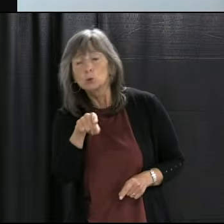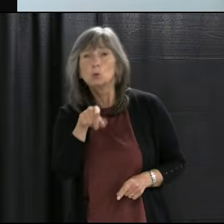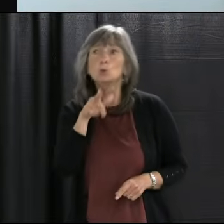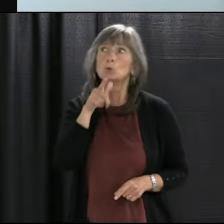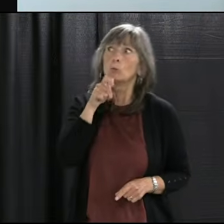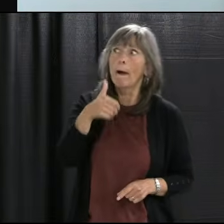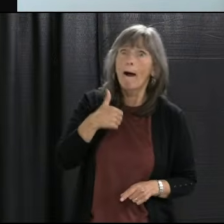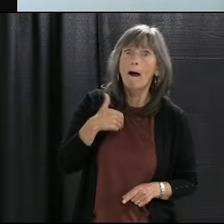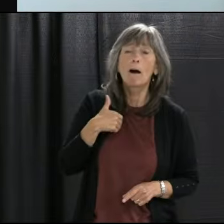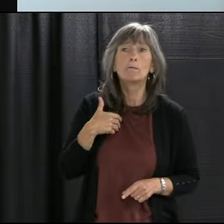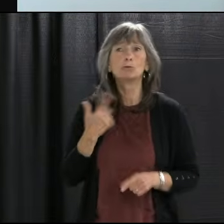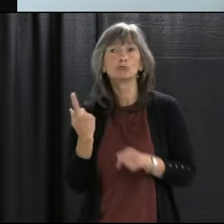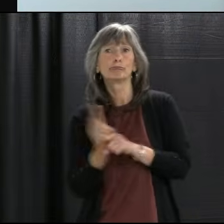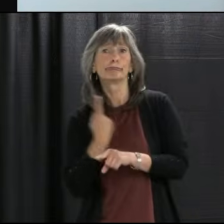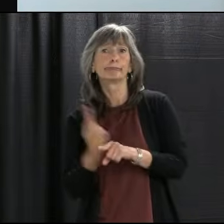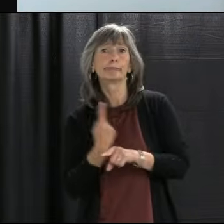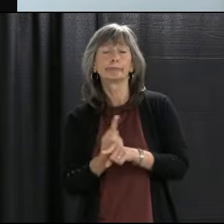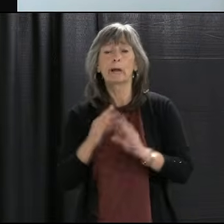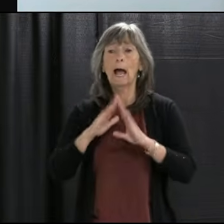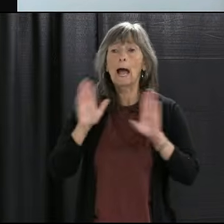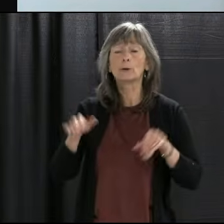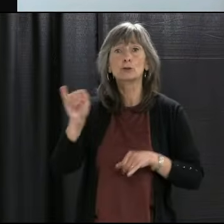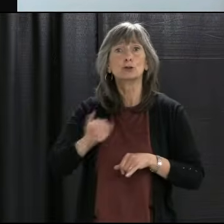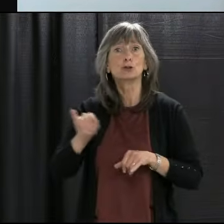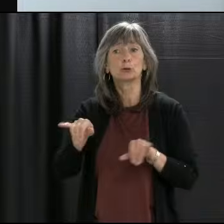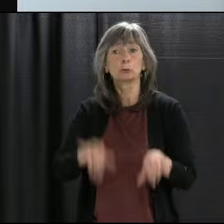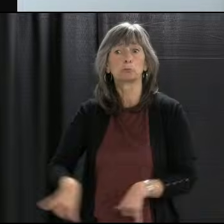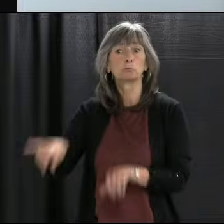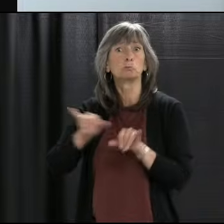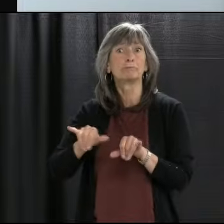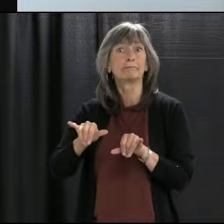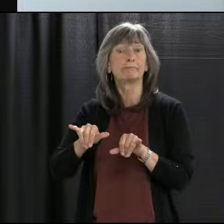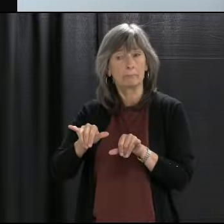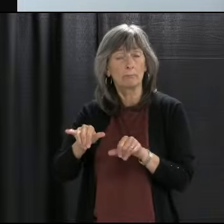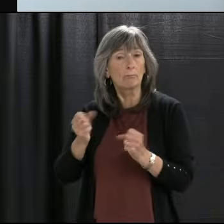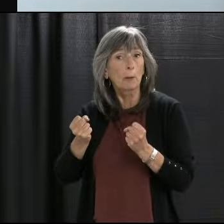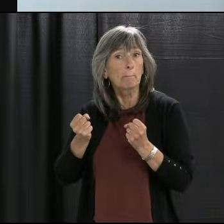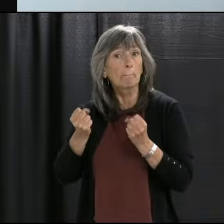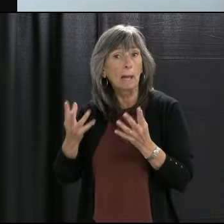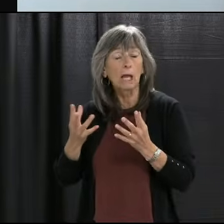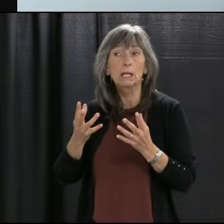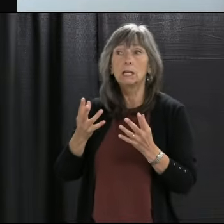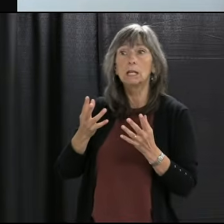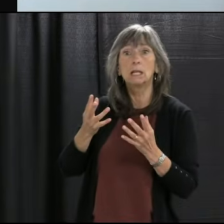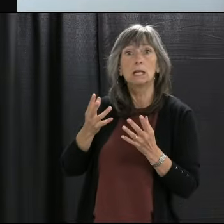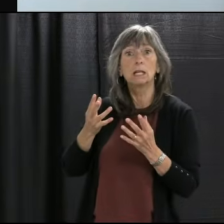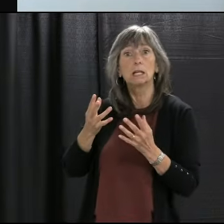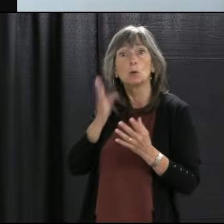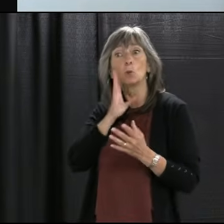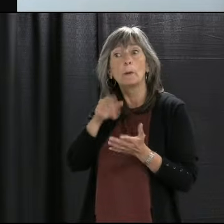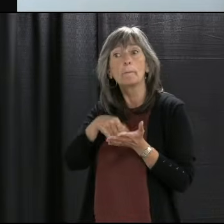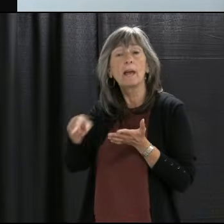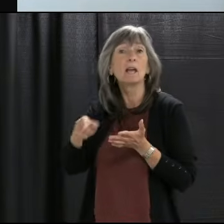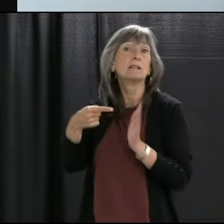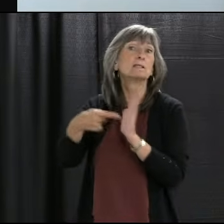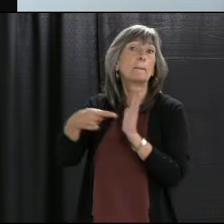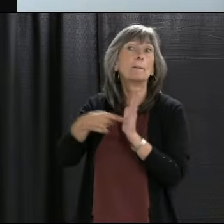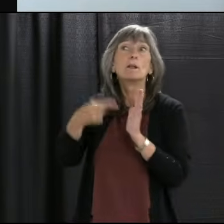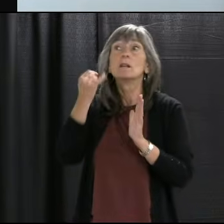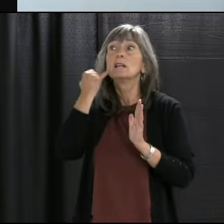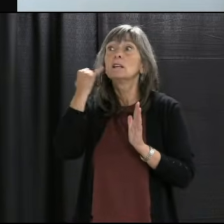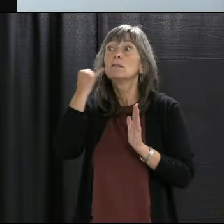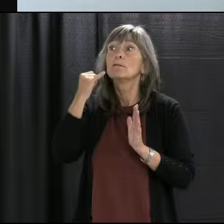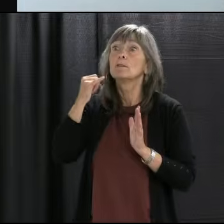standard house insurance policy, many of them cover expenses that are